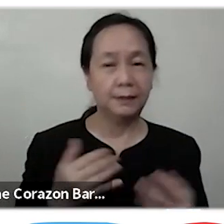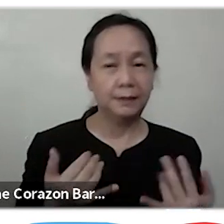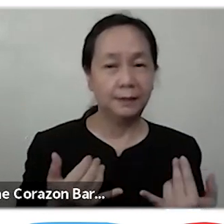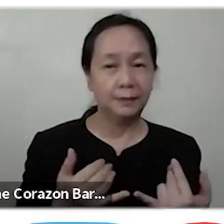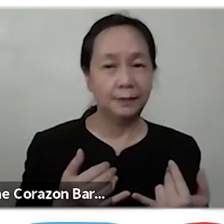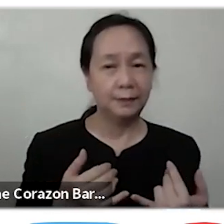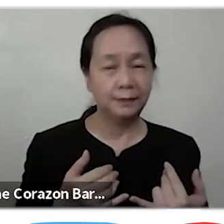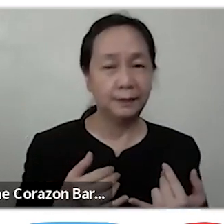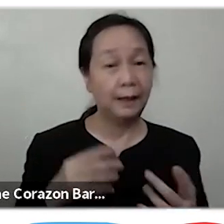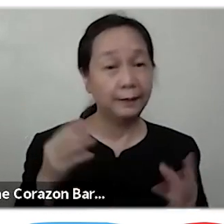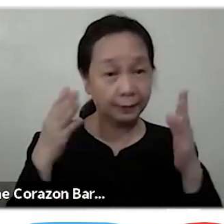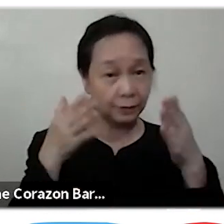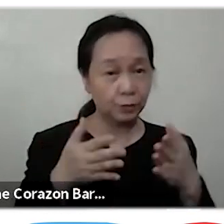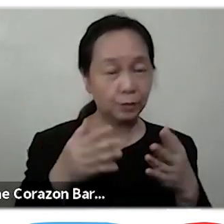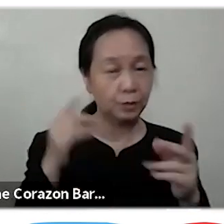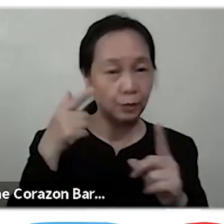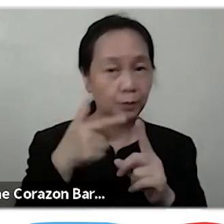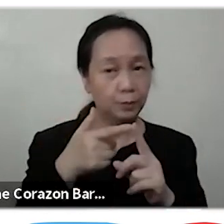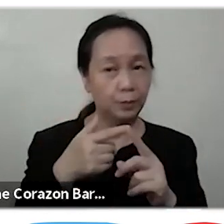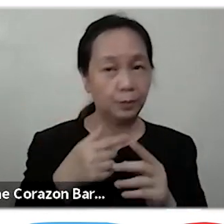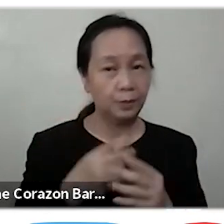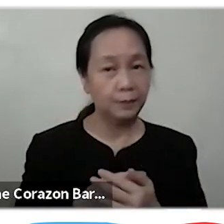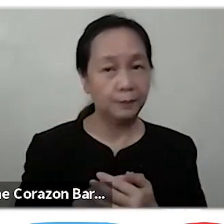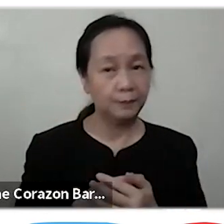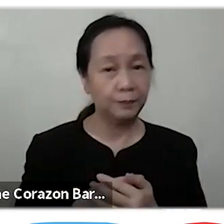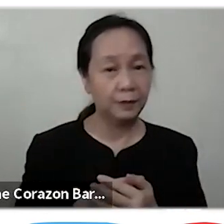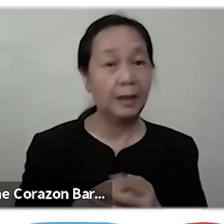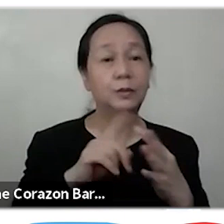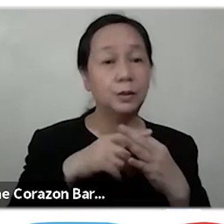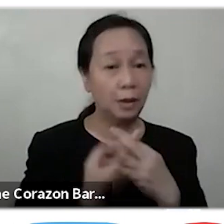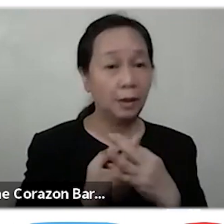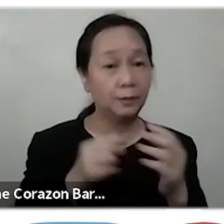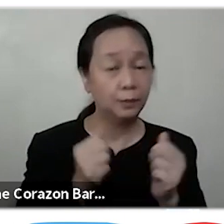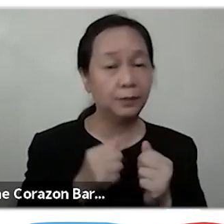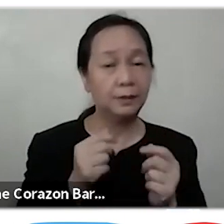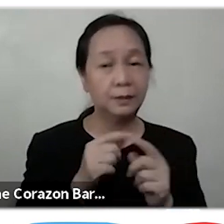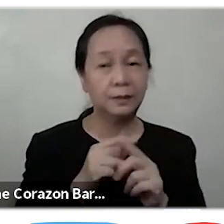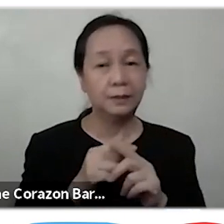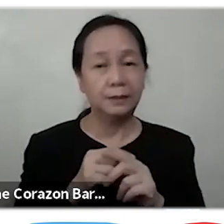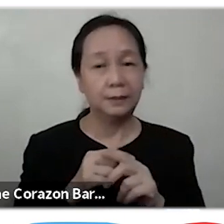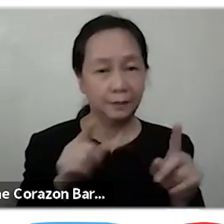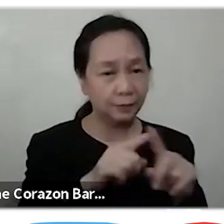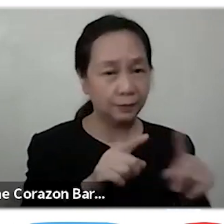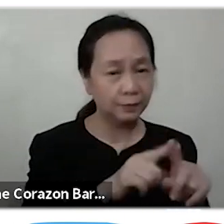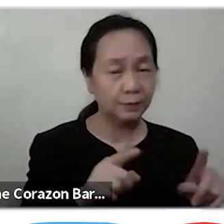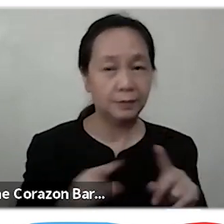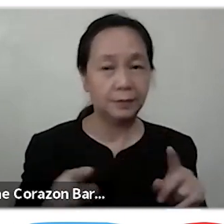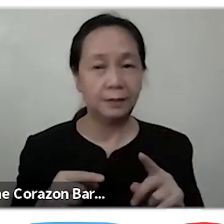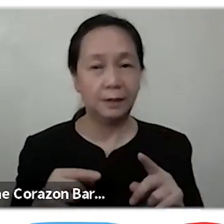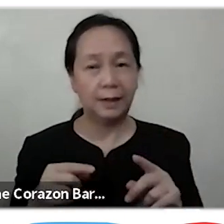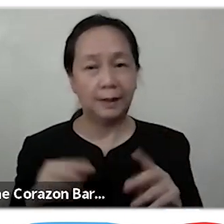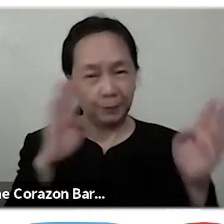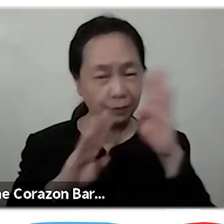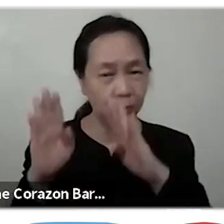the intention being to pilot in different contexts and on different thematic issues, and